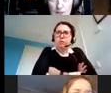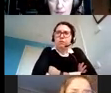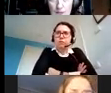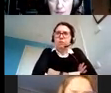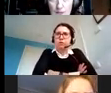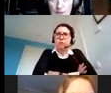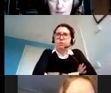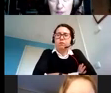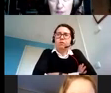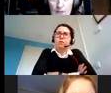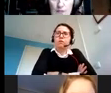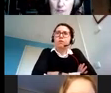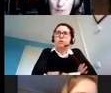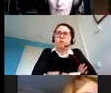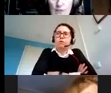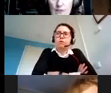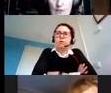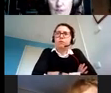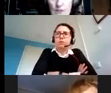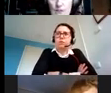just at the beginning, as I told